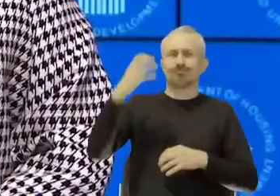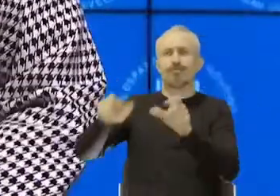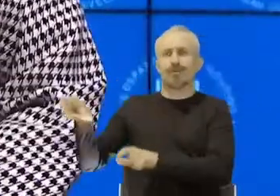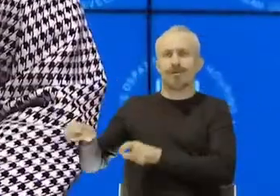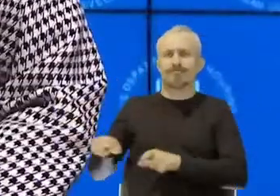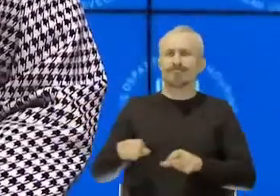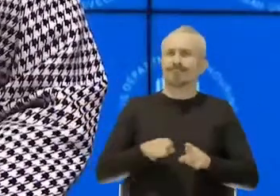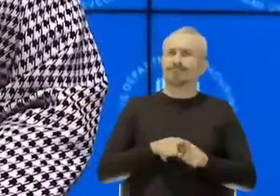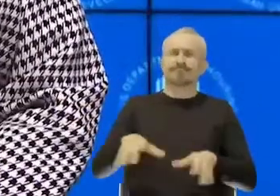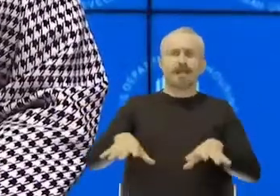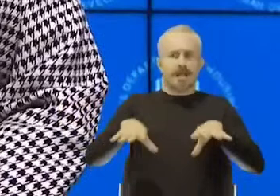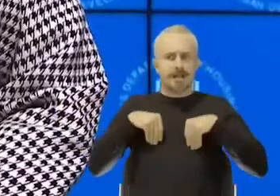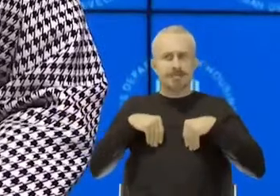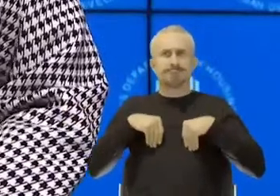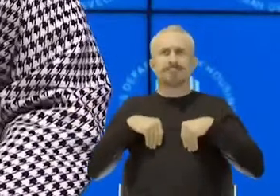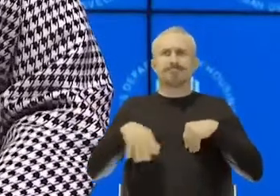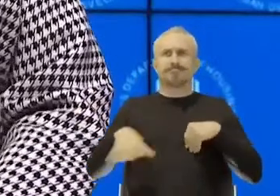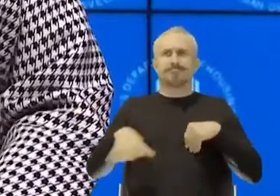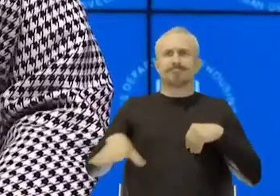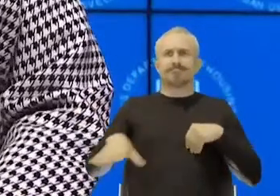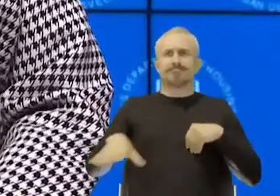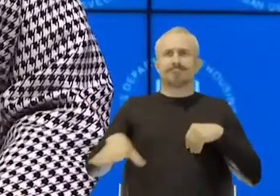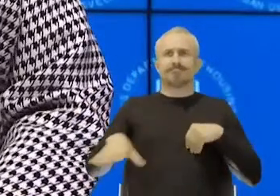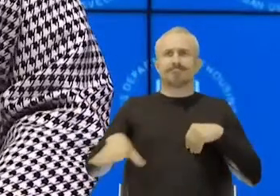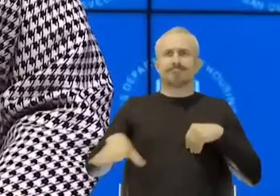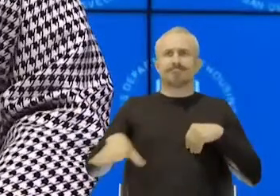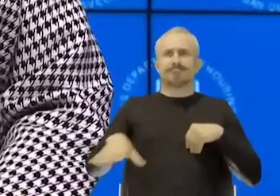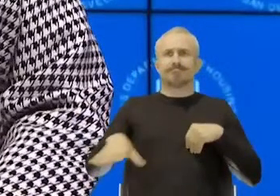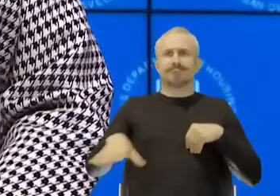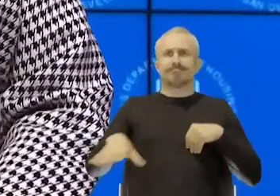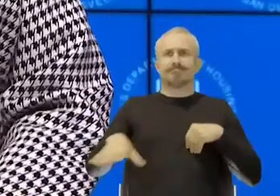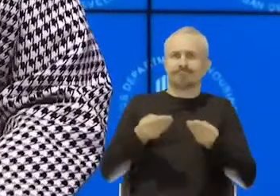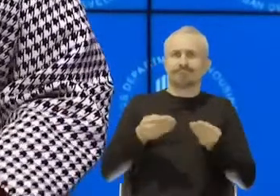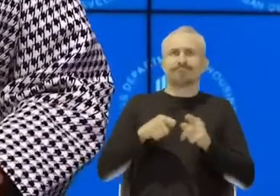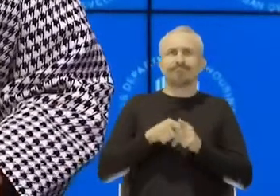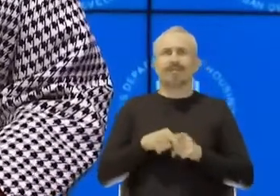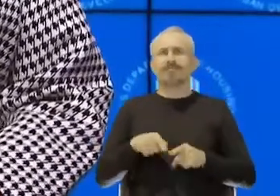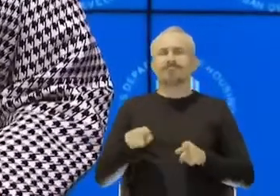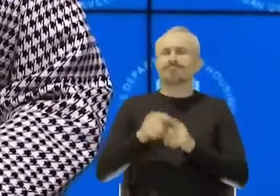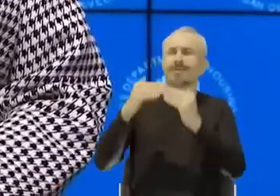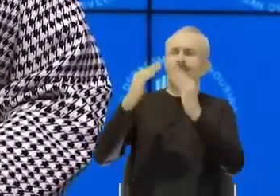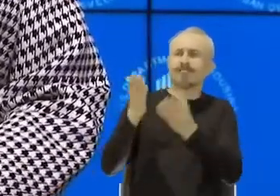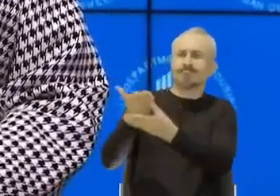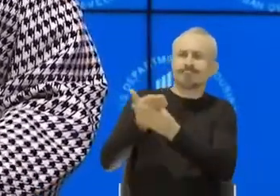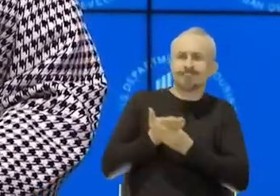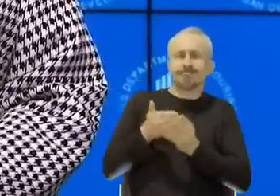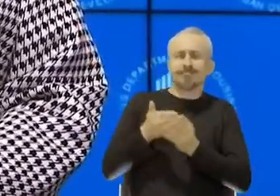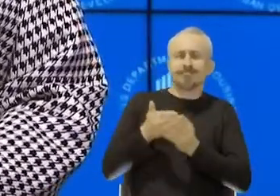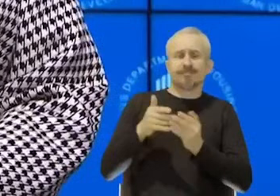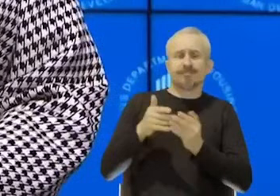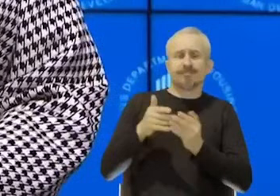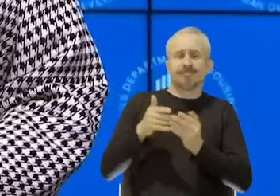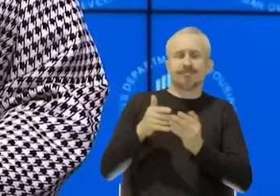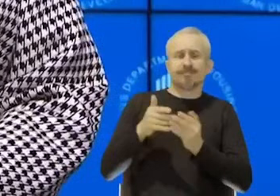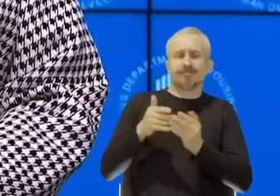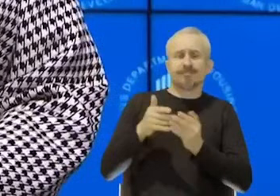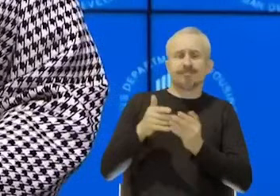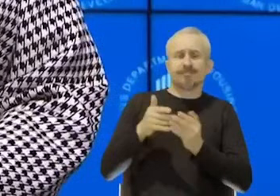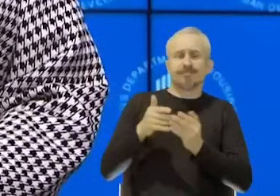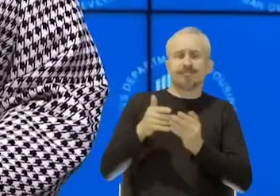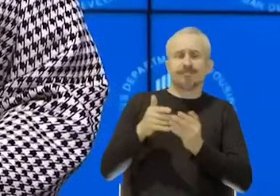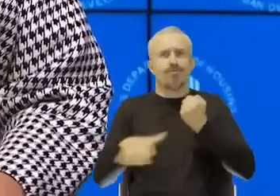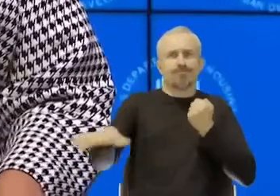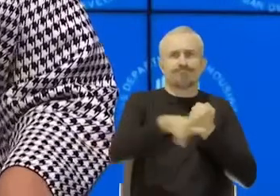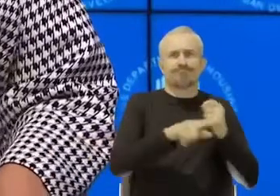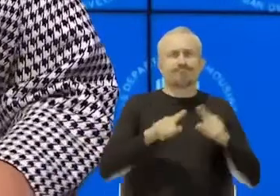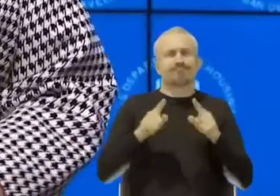hearts. We thank you for your steadfast support of Ukraine's heroes, who are defending not only their own communities, but upholding